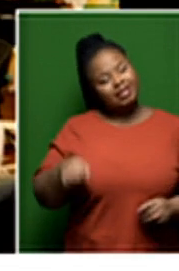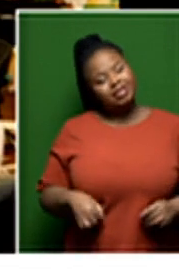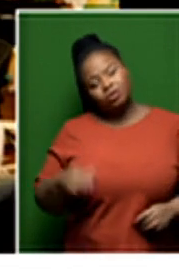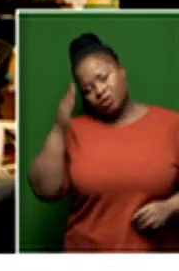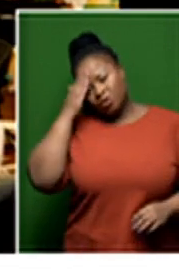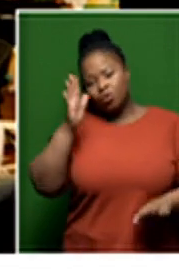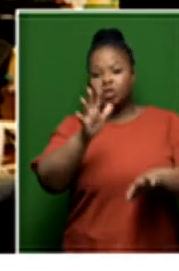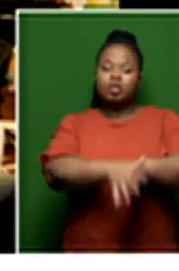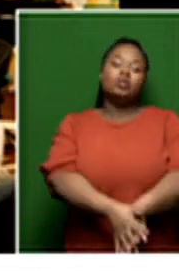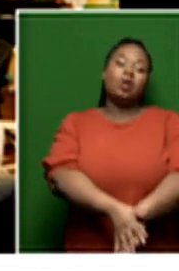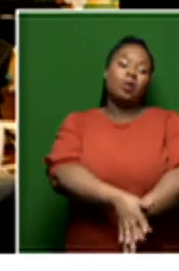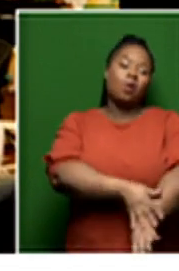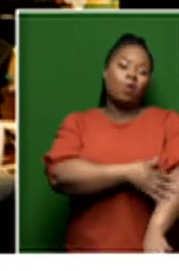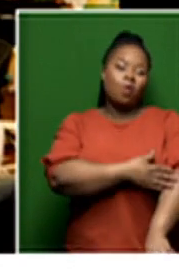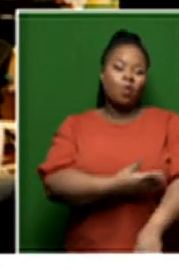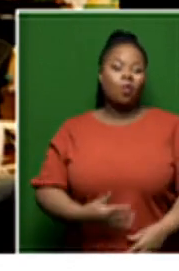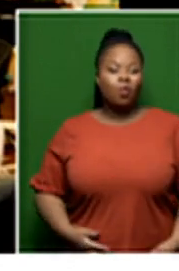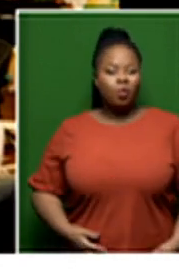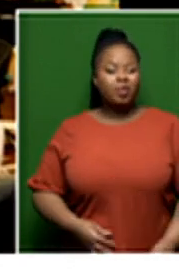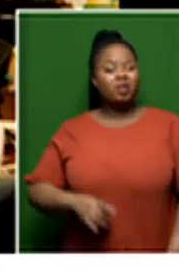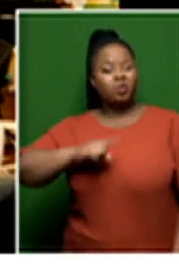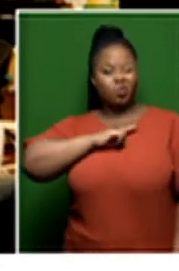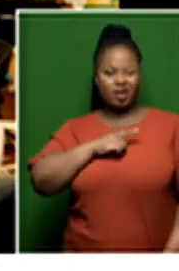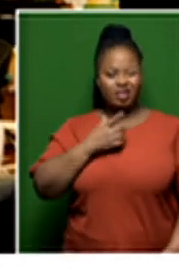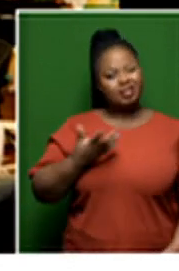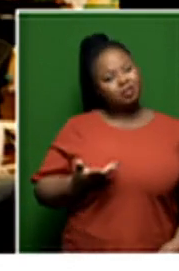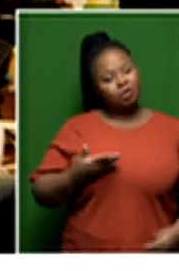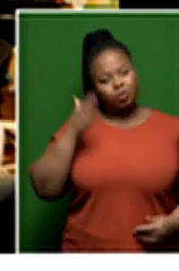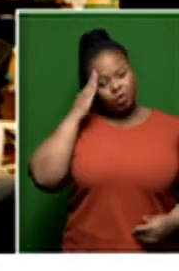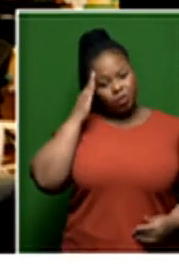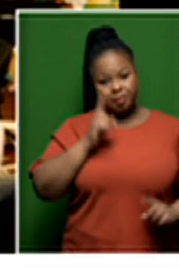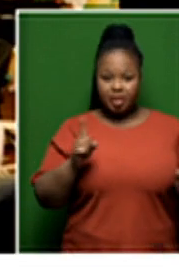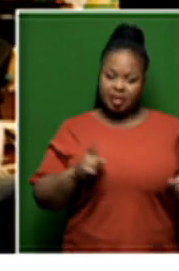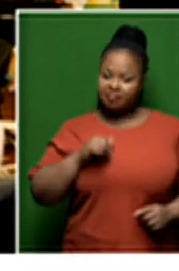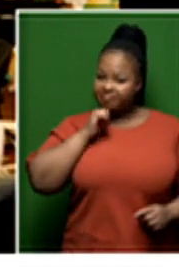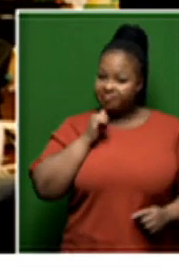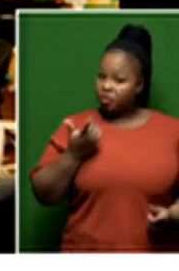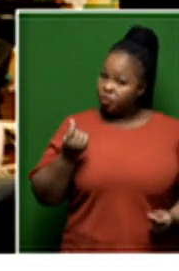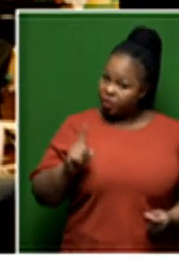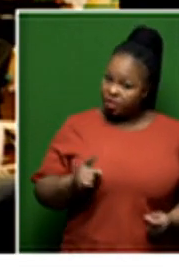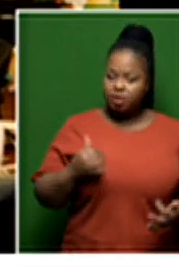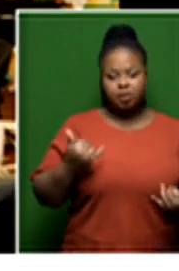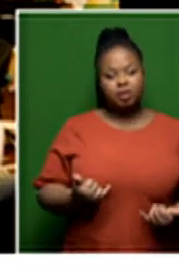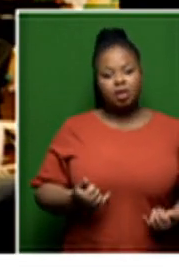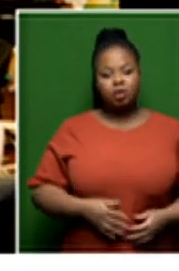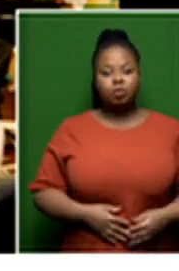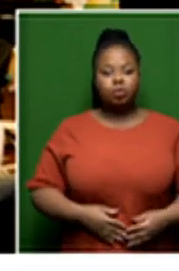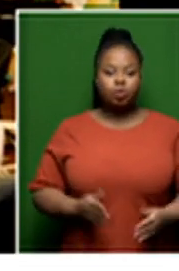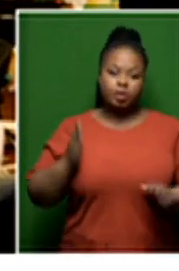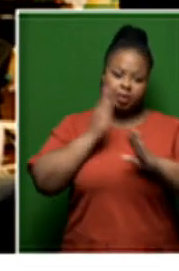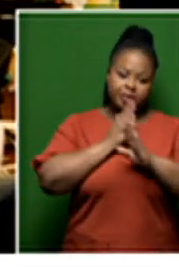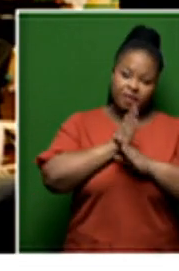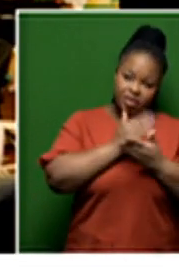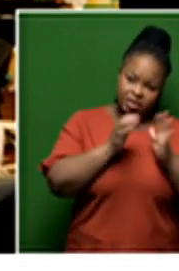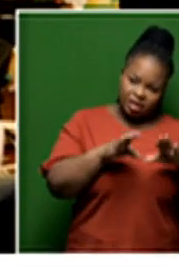at it's not what we would like it to be. So what do we do now? Let's invite the private sector